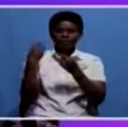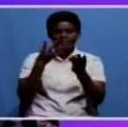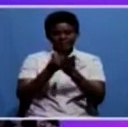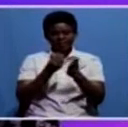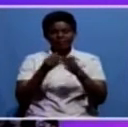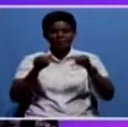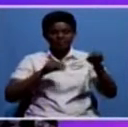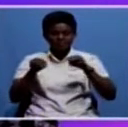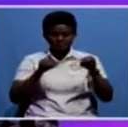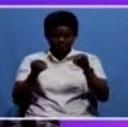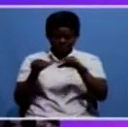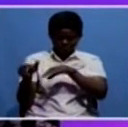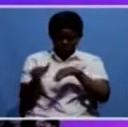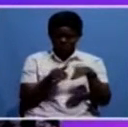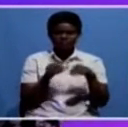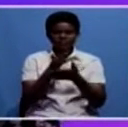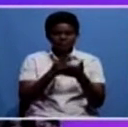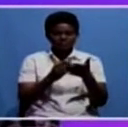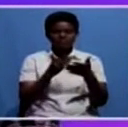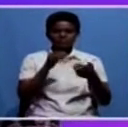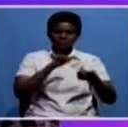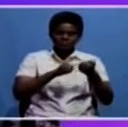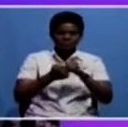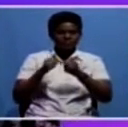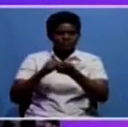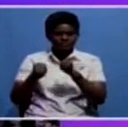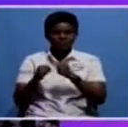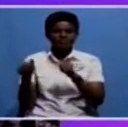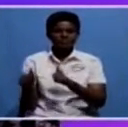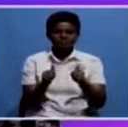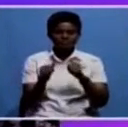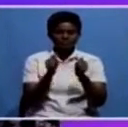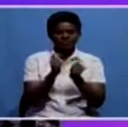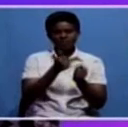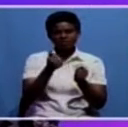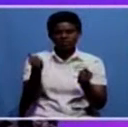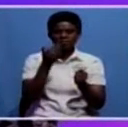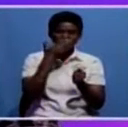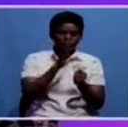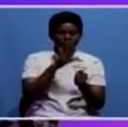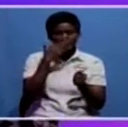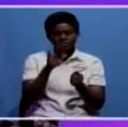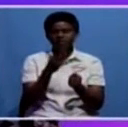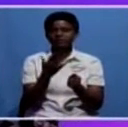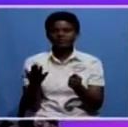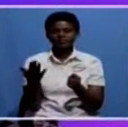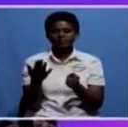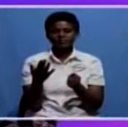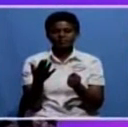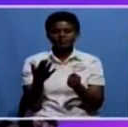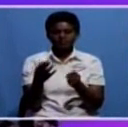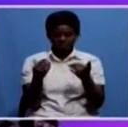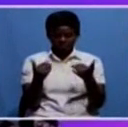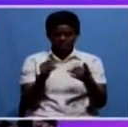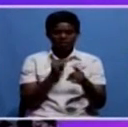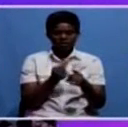to avoid support for terrorist activities and other illicit financial inflows and outflows. So let